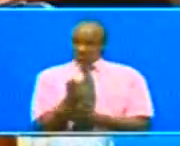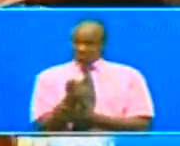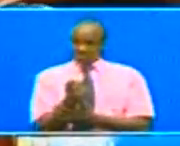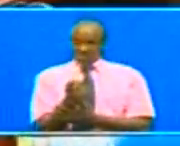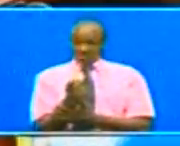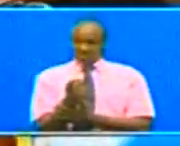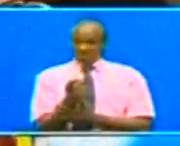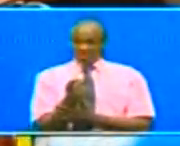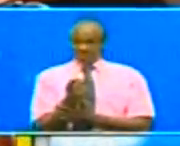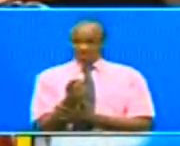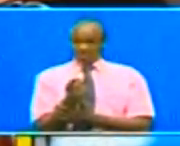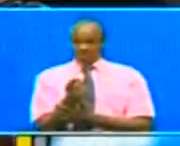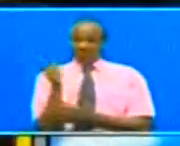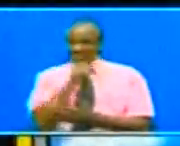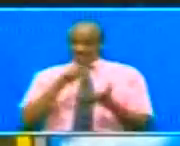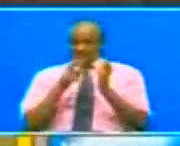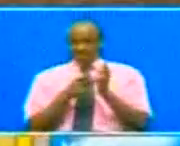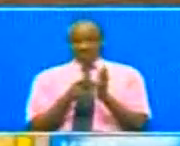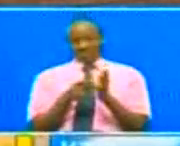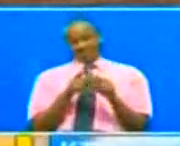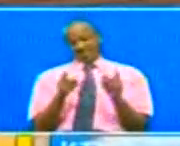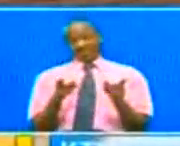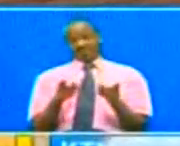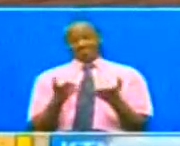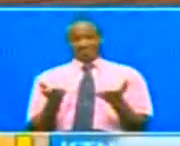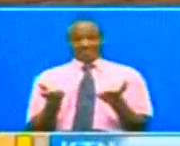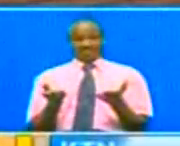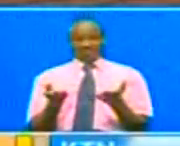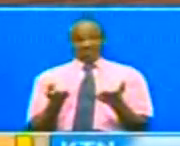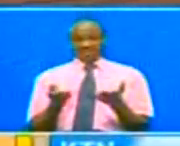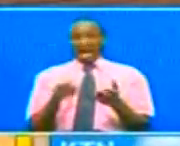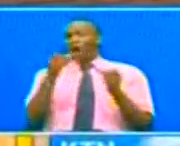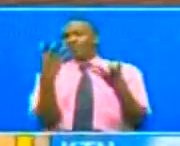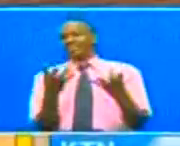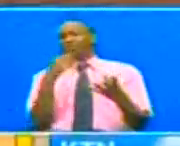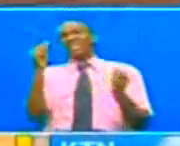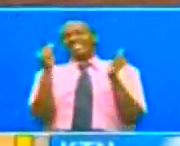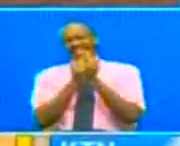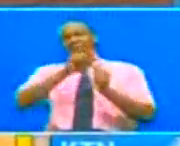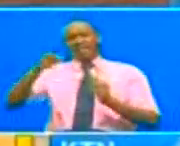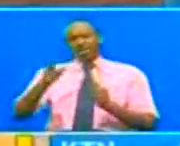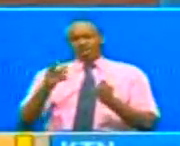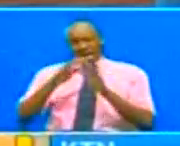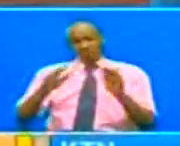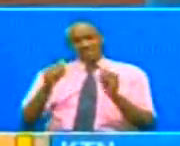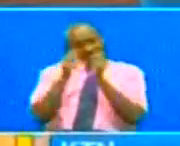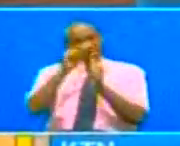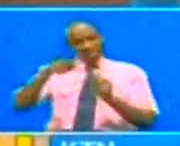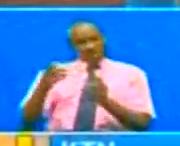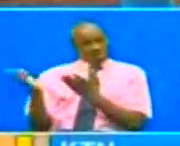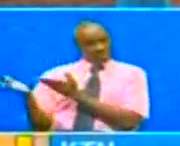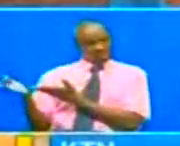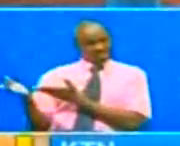It's a complete project that costed you 10 million shillings. Well, I'm not aware of this